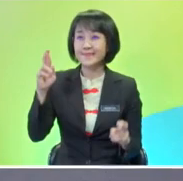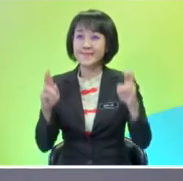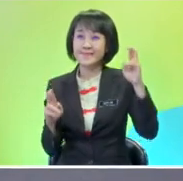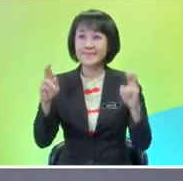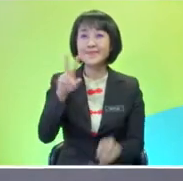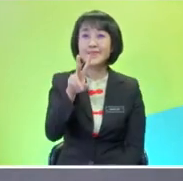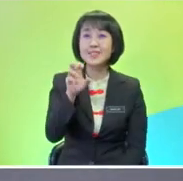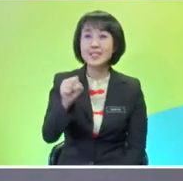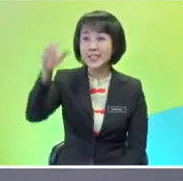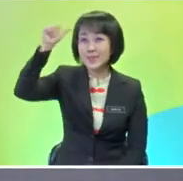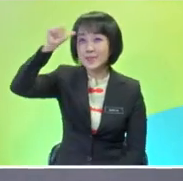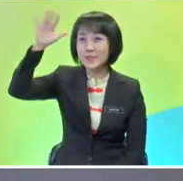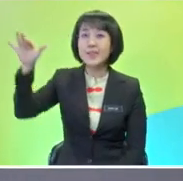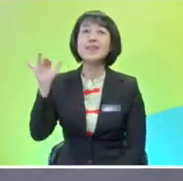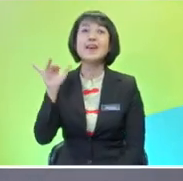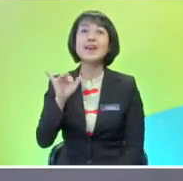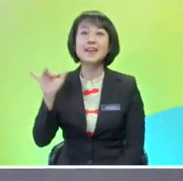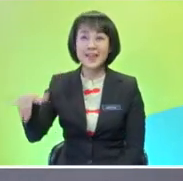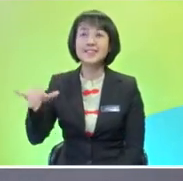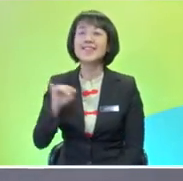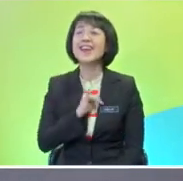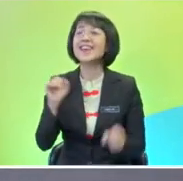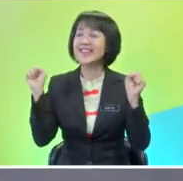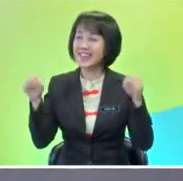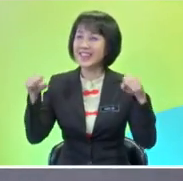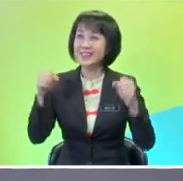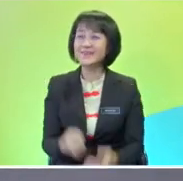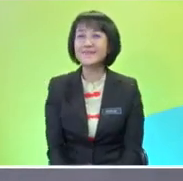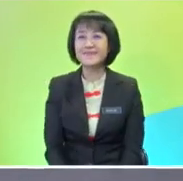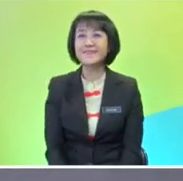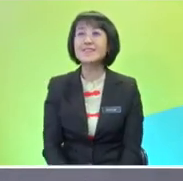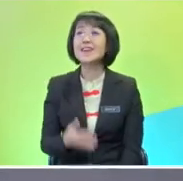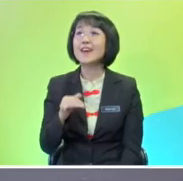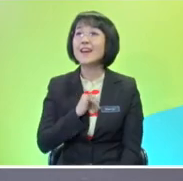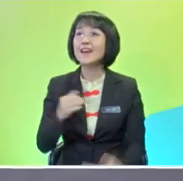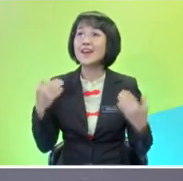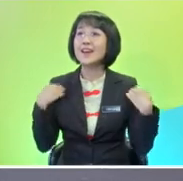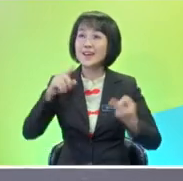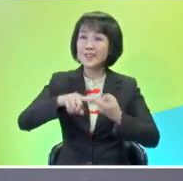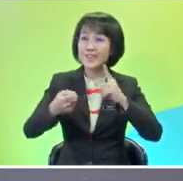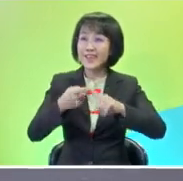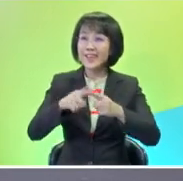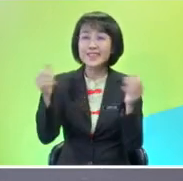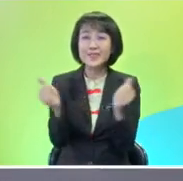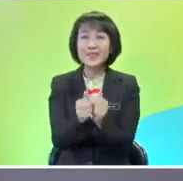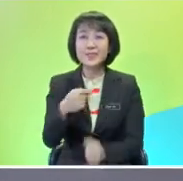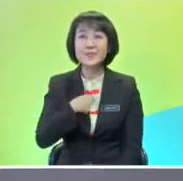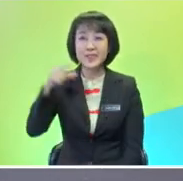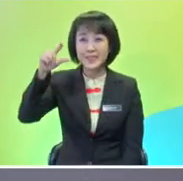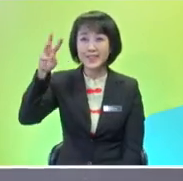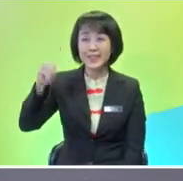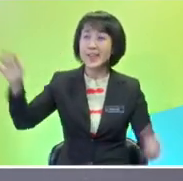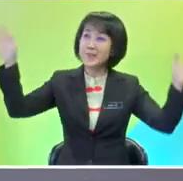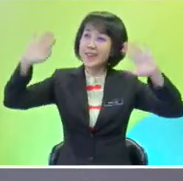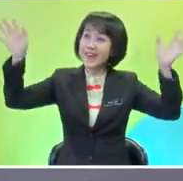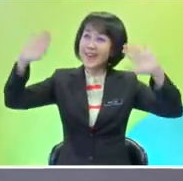versus man. I can. And not only that, I also have some friends with me on Google Meets. Hi everyone,